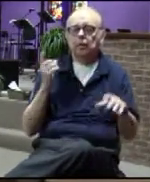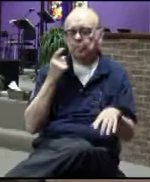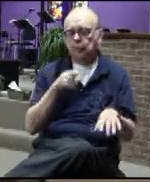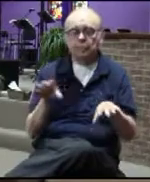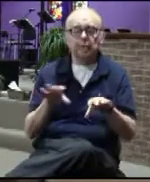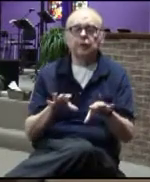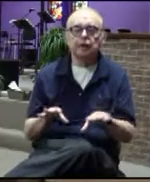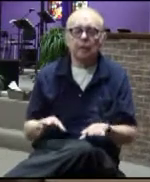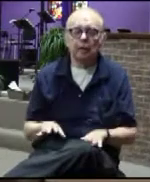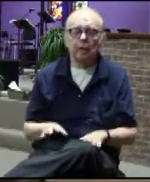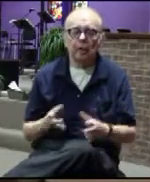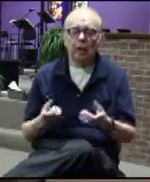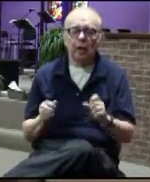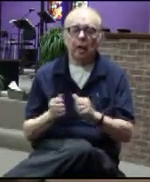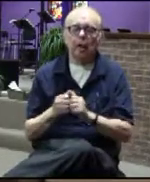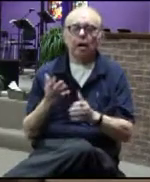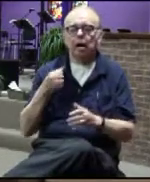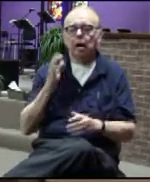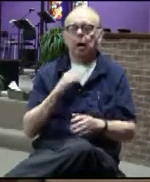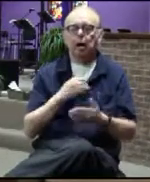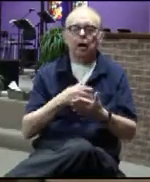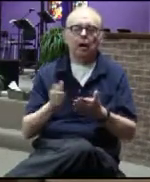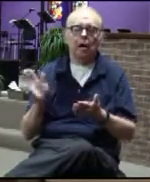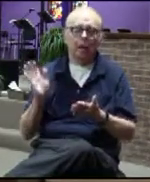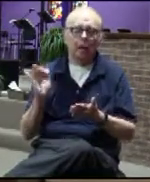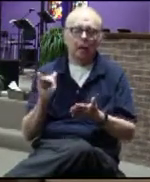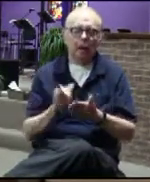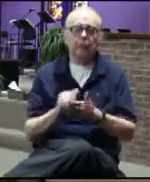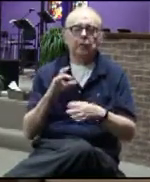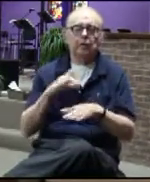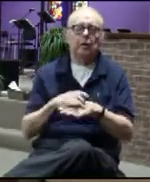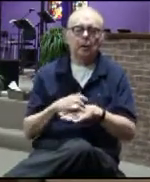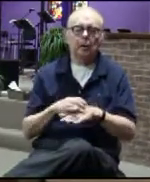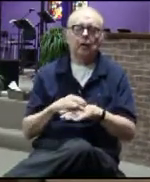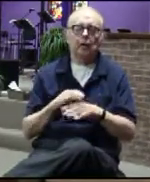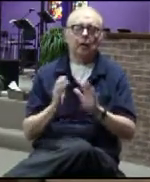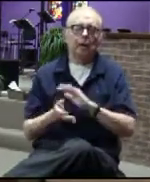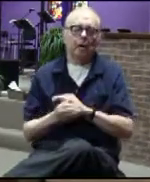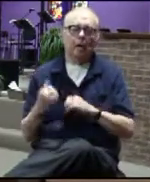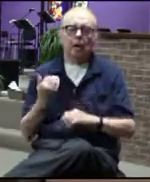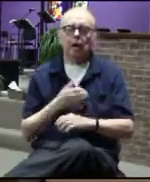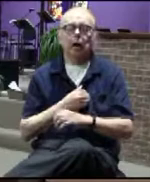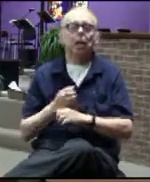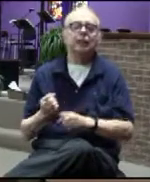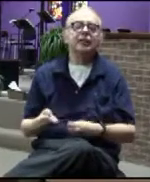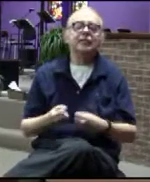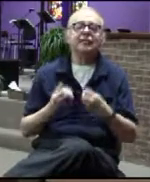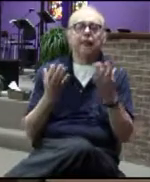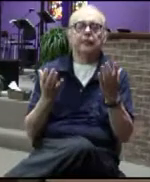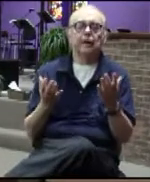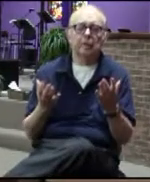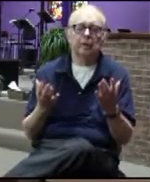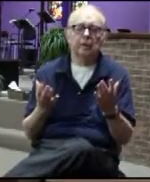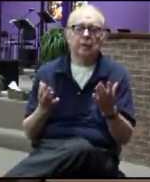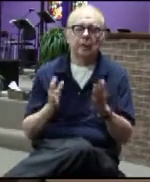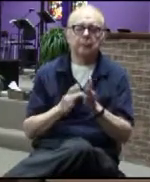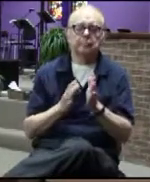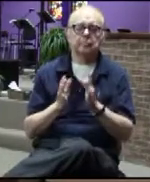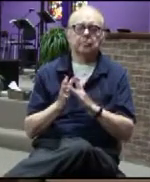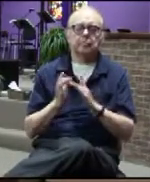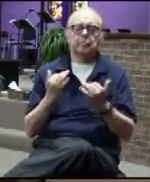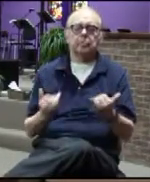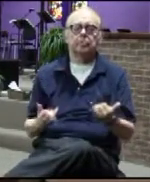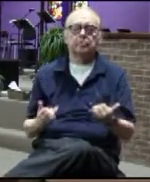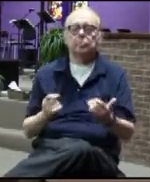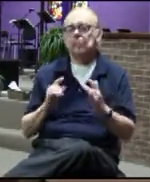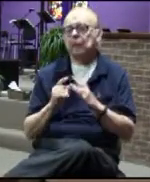to do when God sent him to this earth to become our sacrifice Jesus was